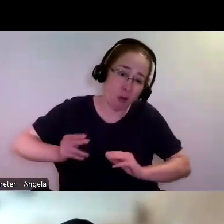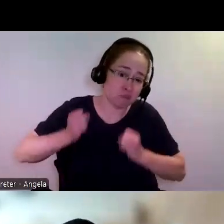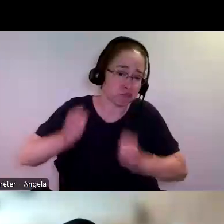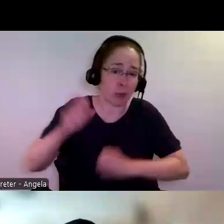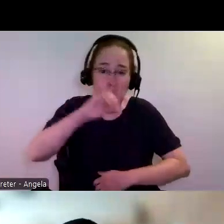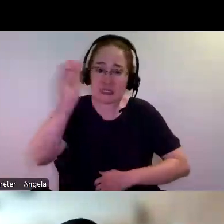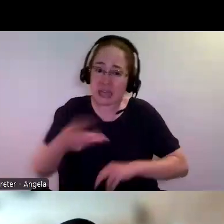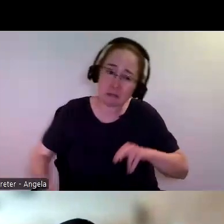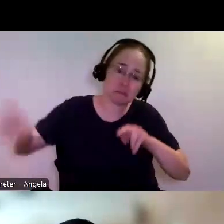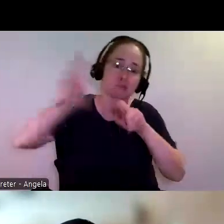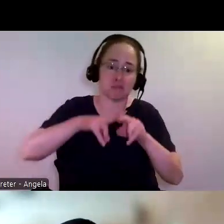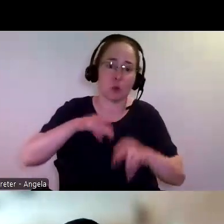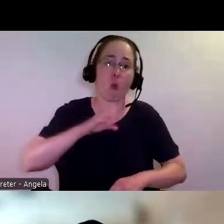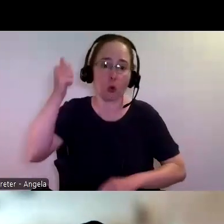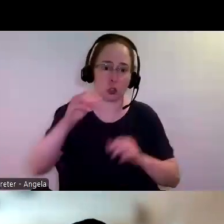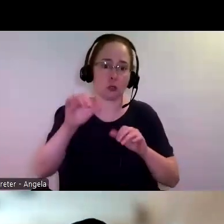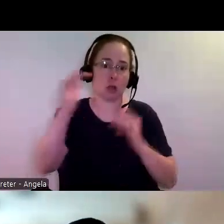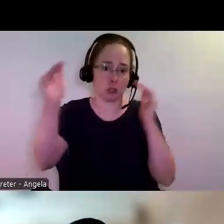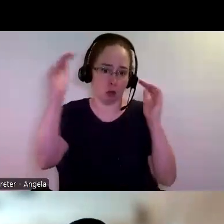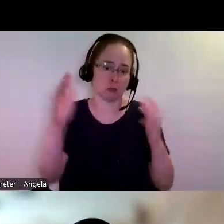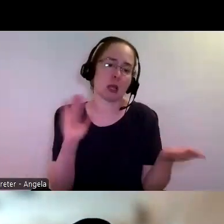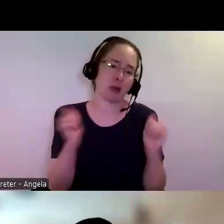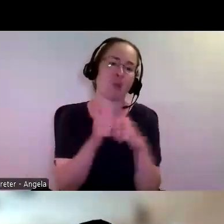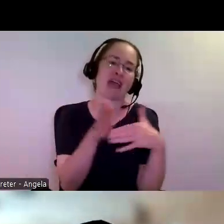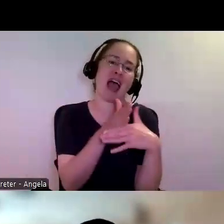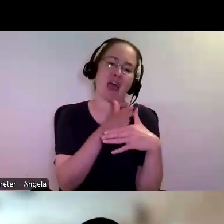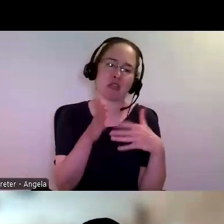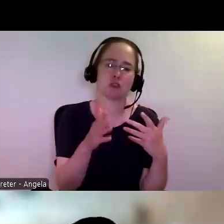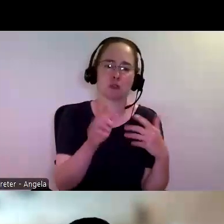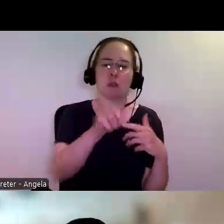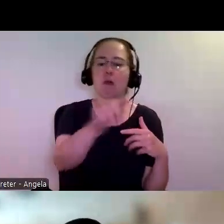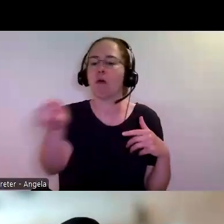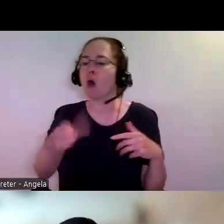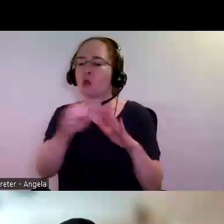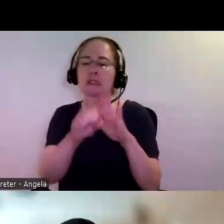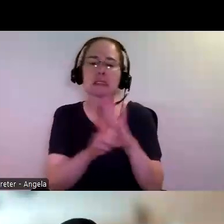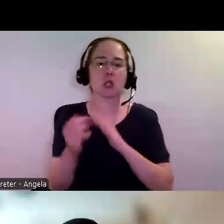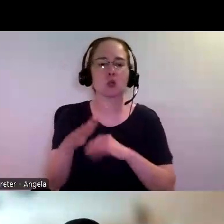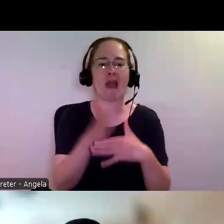of older adults in your system than the average for either your state or certainly the country.